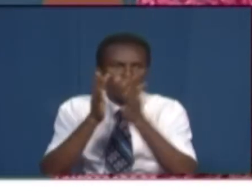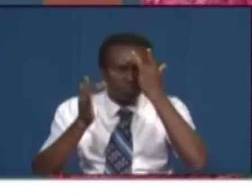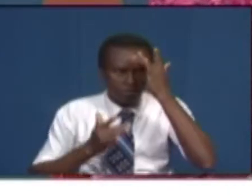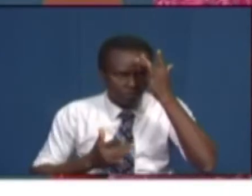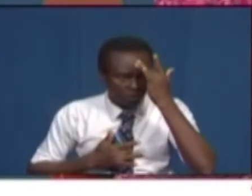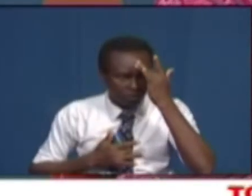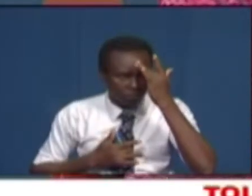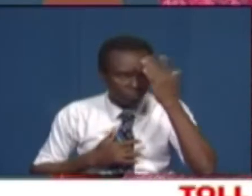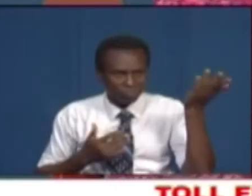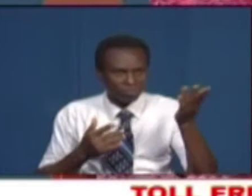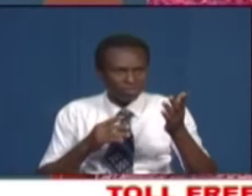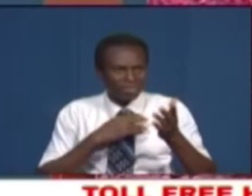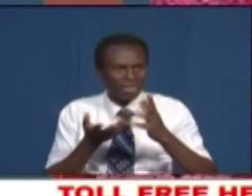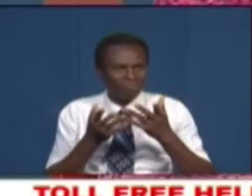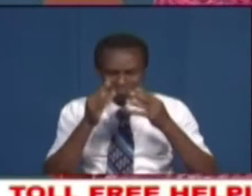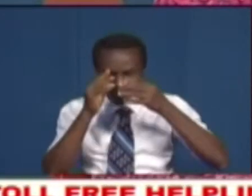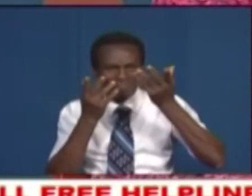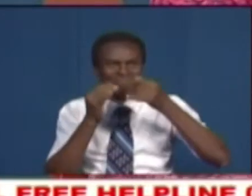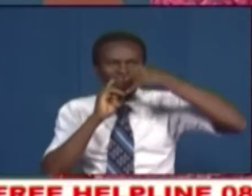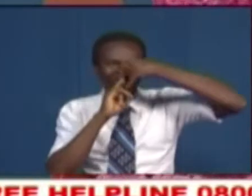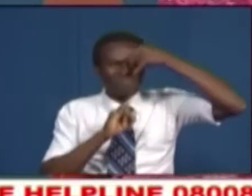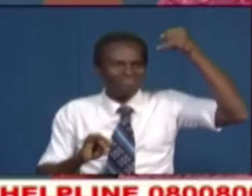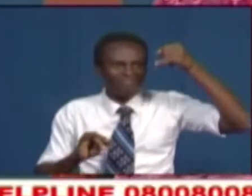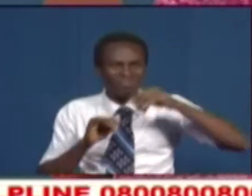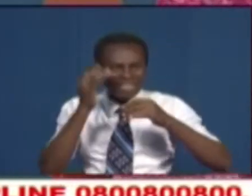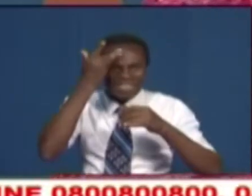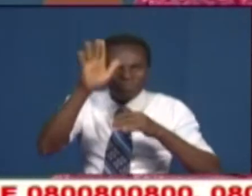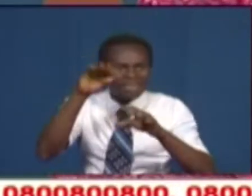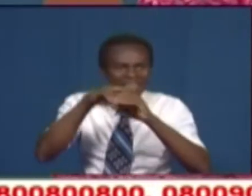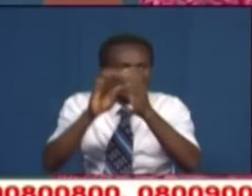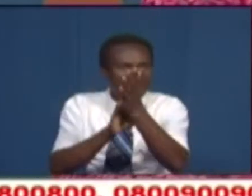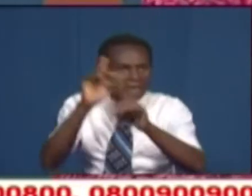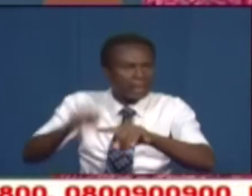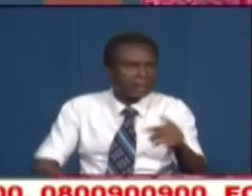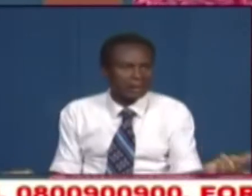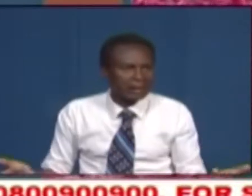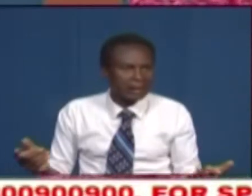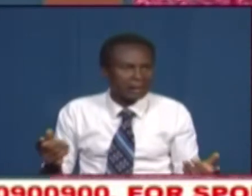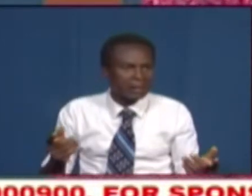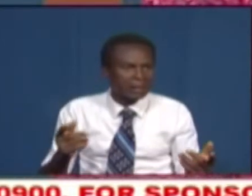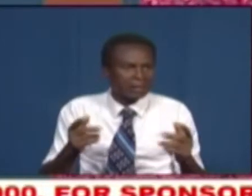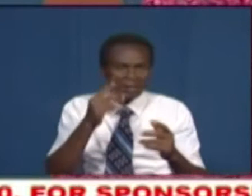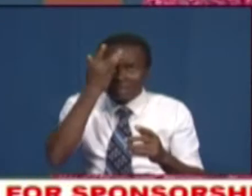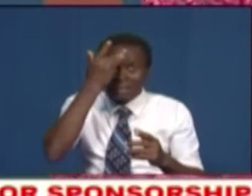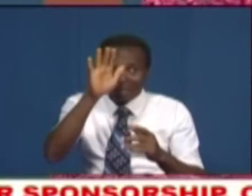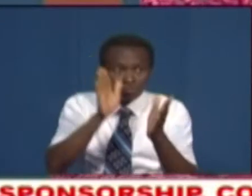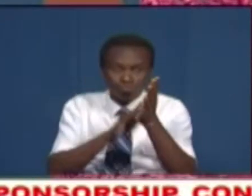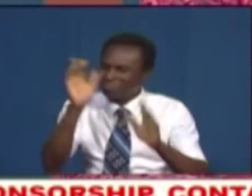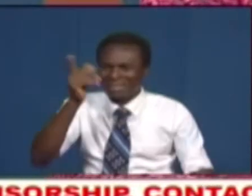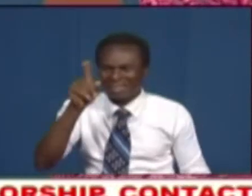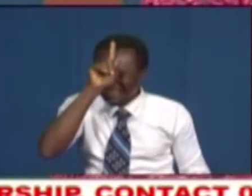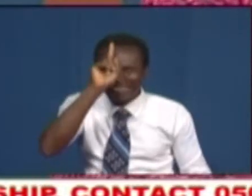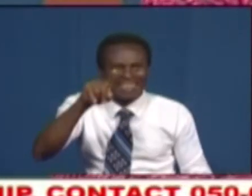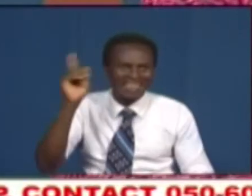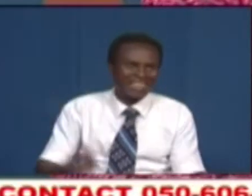you not alert when you are in class, you feel dizzy, you already feel tired, you don't even have to do any work, but you're already tired by the